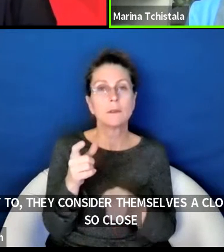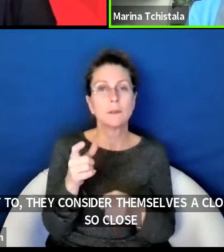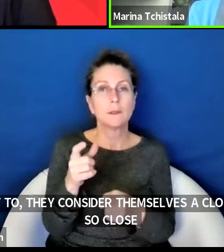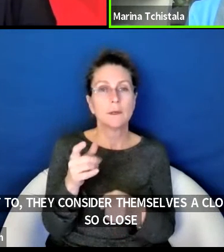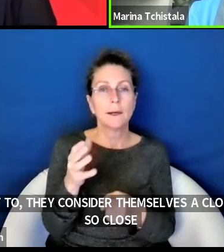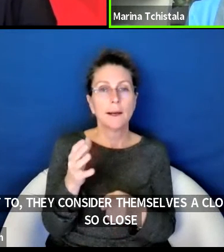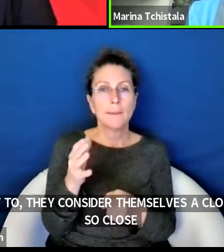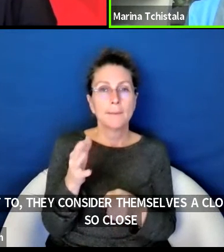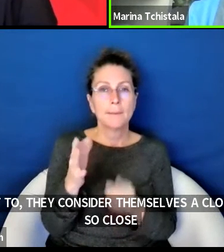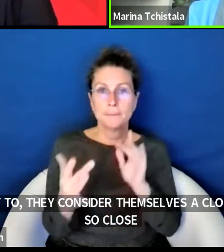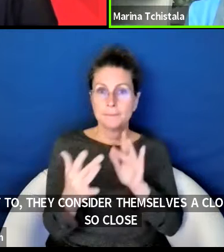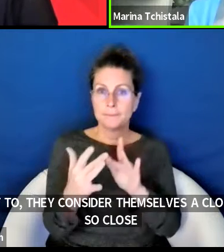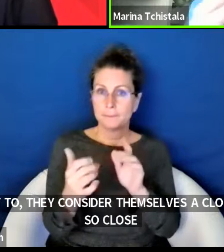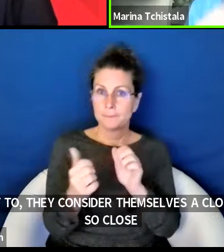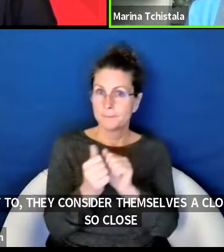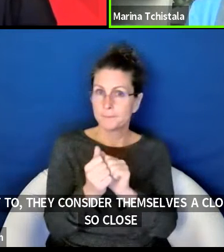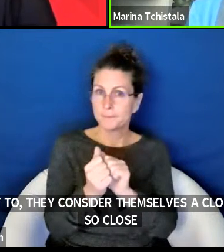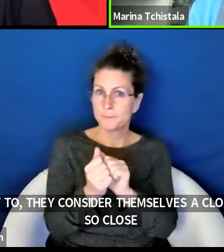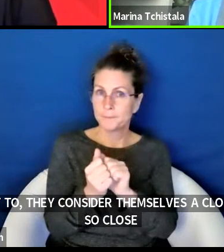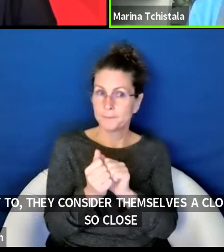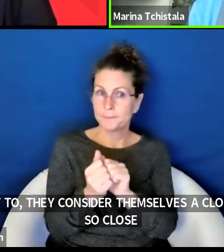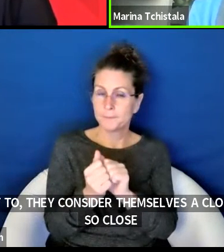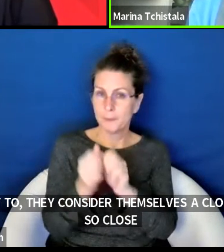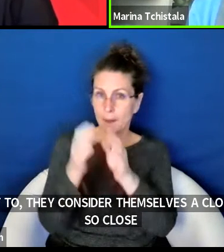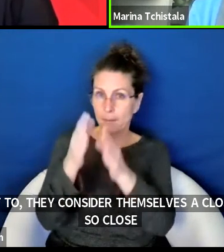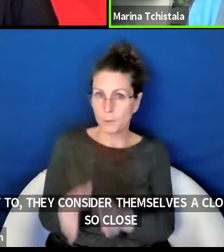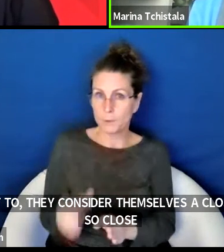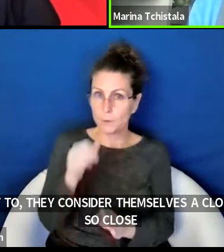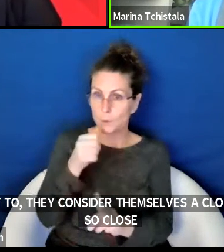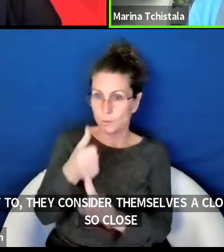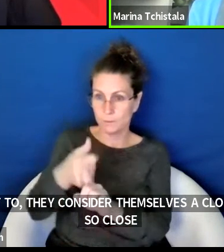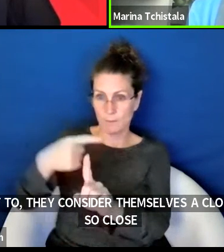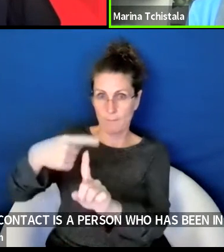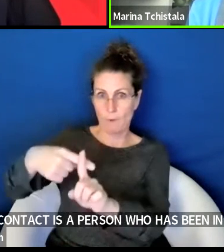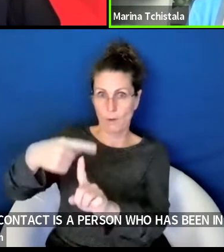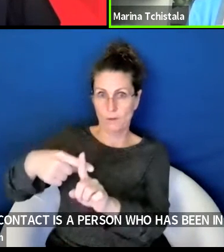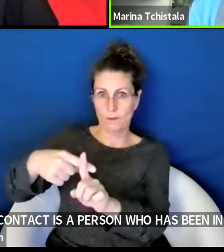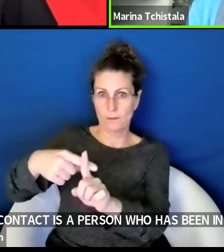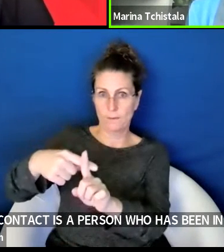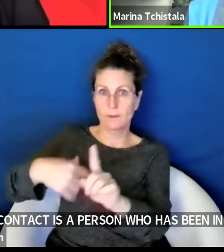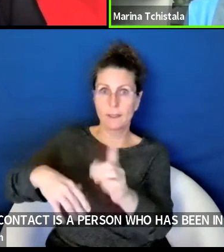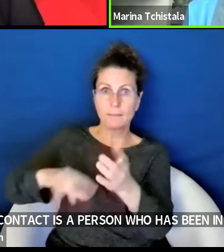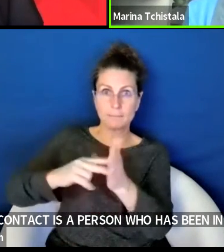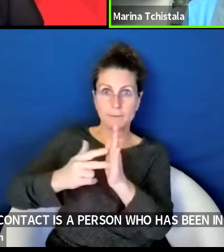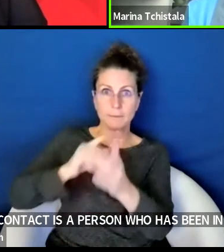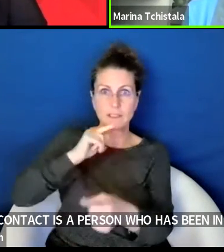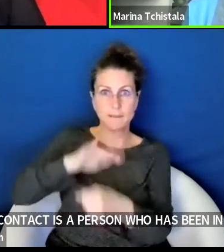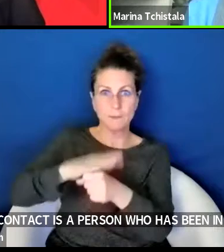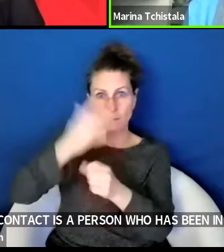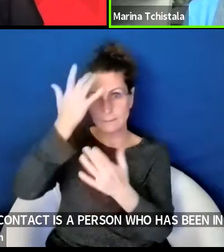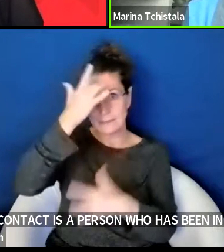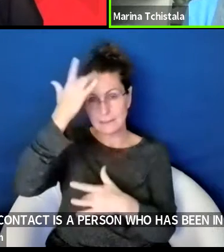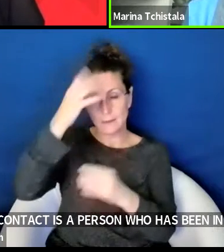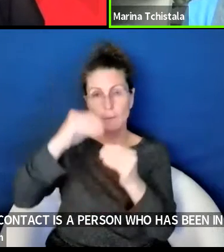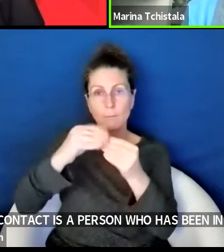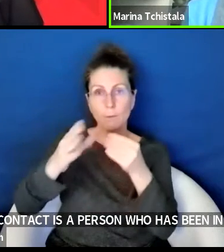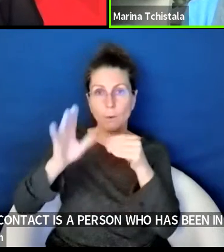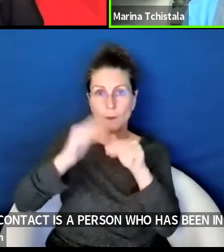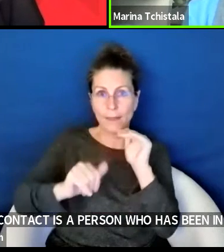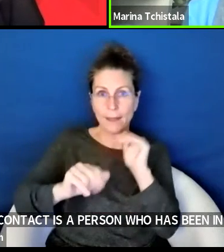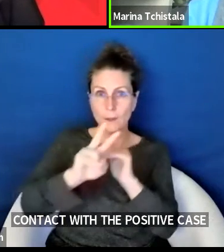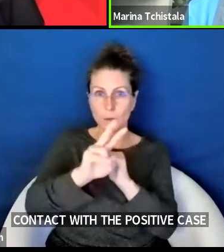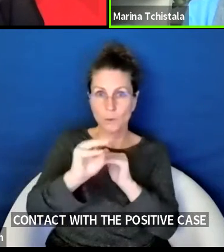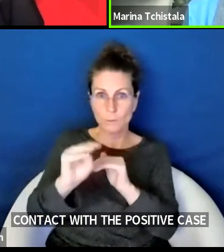in contact with the positive case for closer than 2 meters, longer